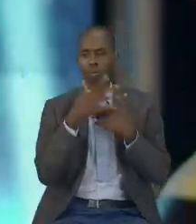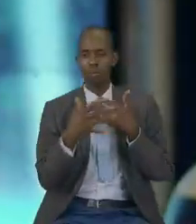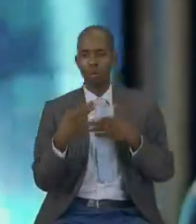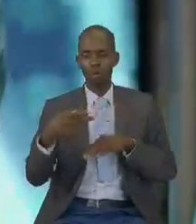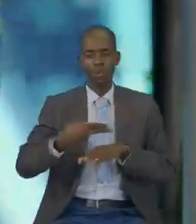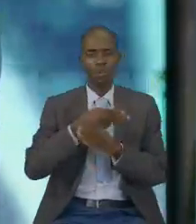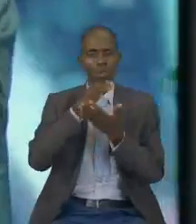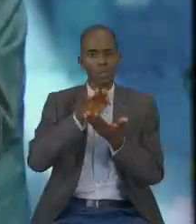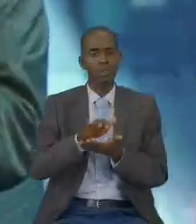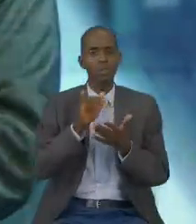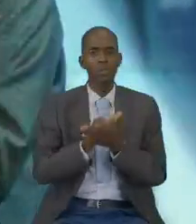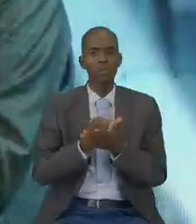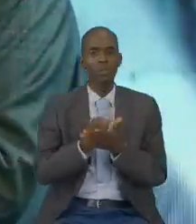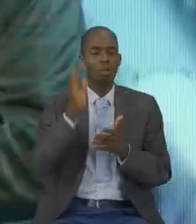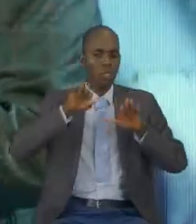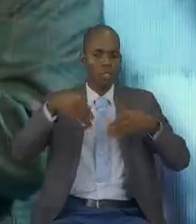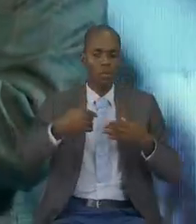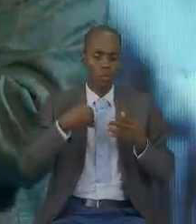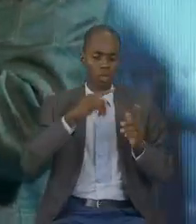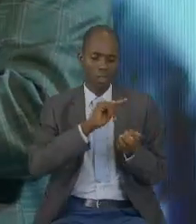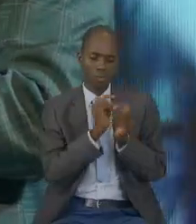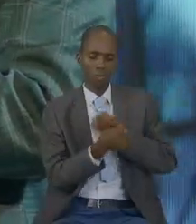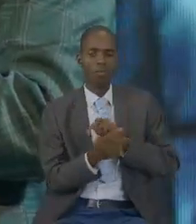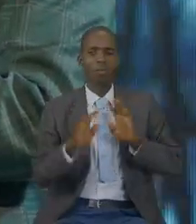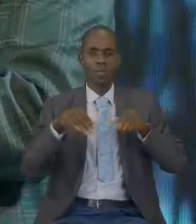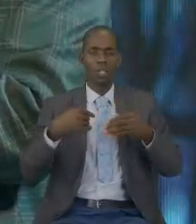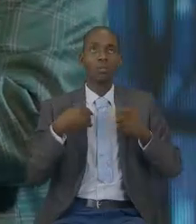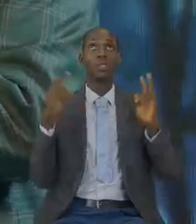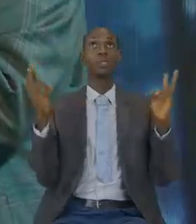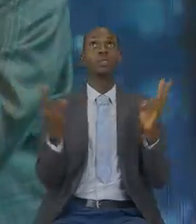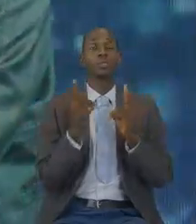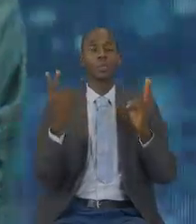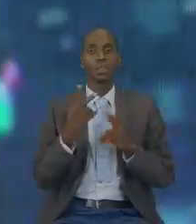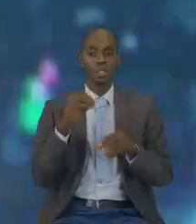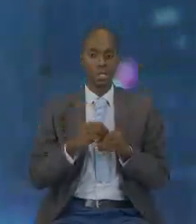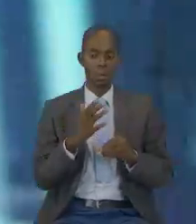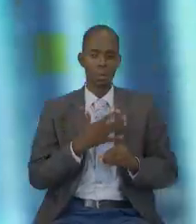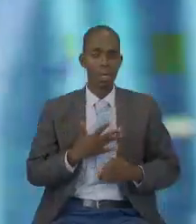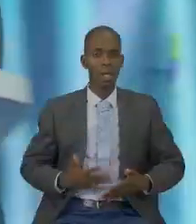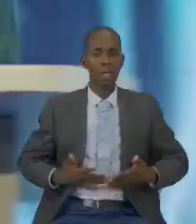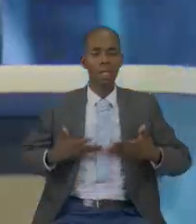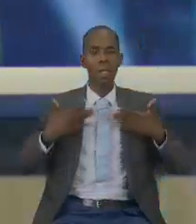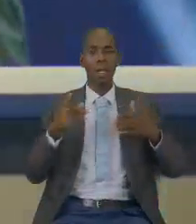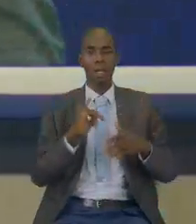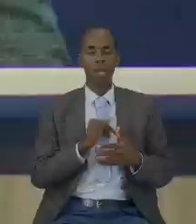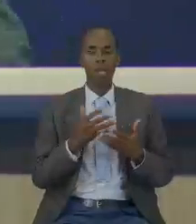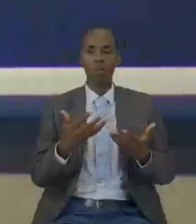will give me transformation and give me triumph and victory in my life. And I want